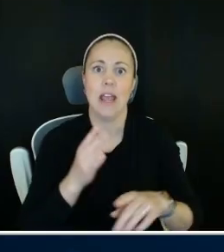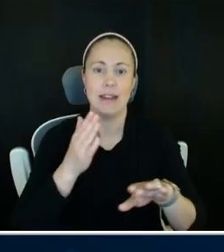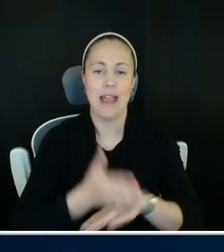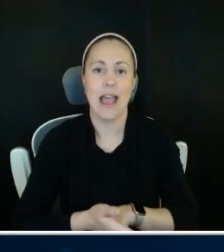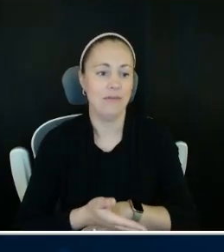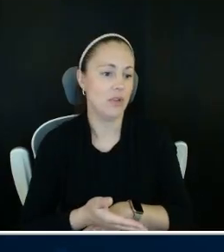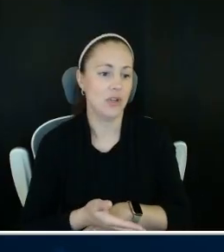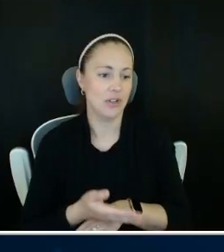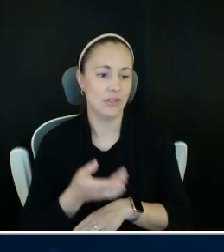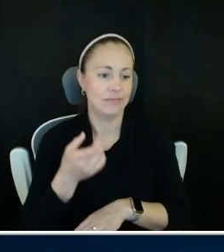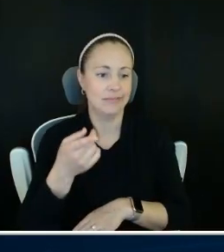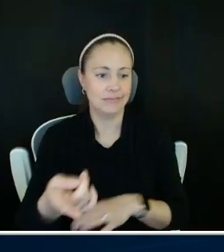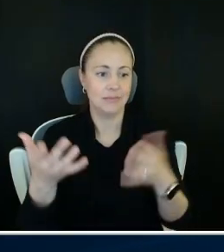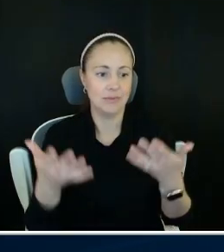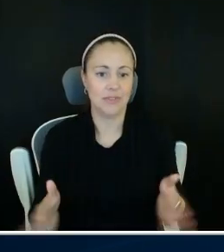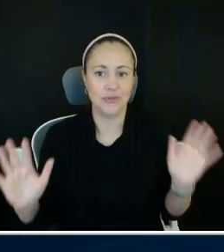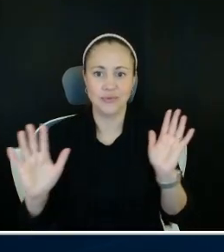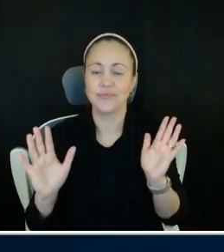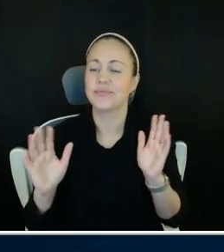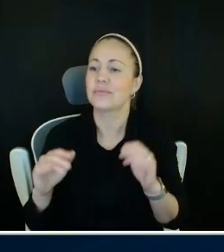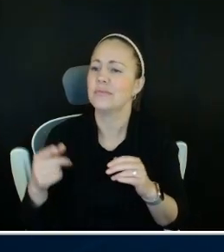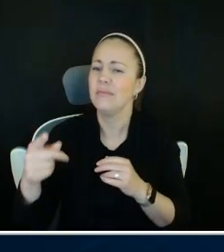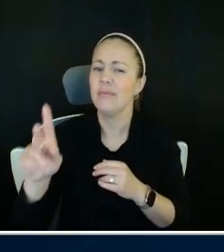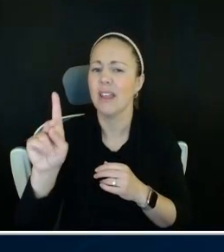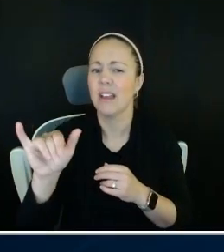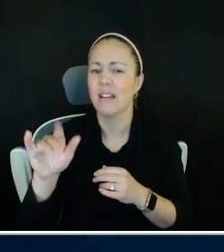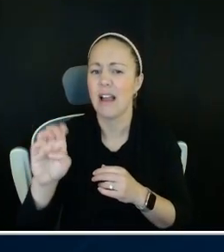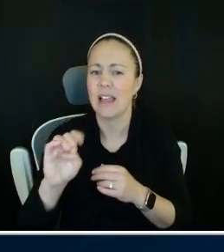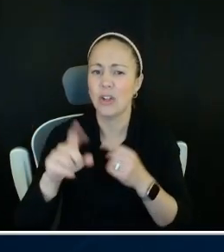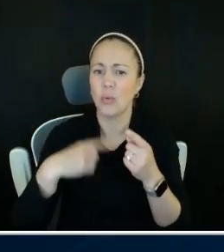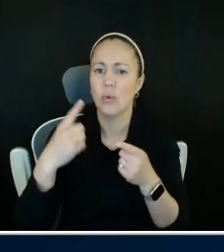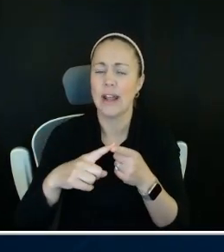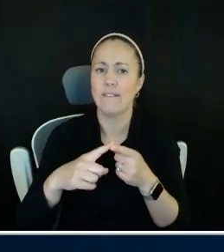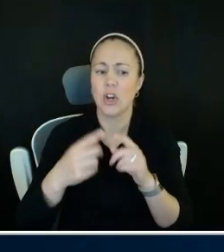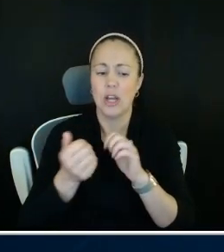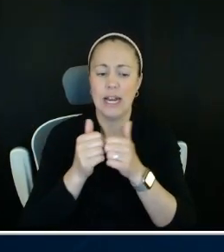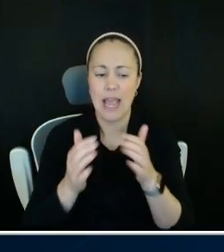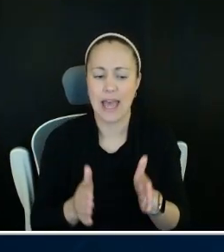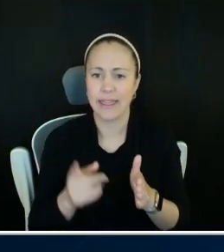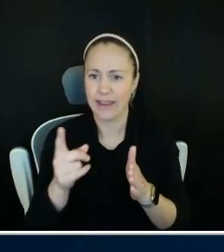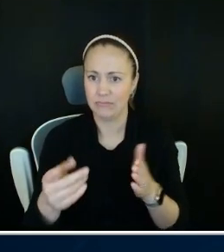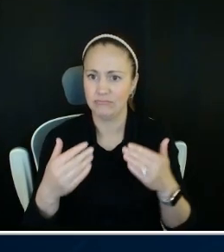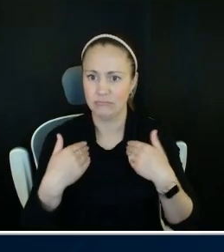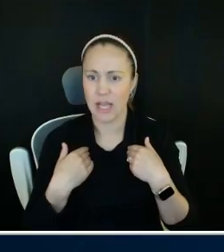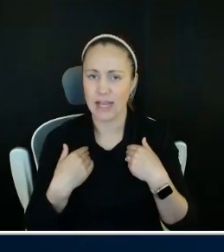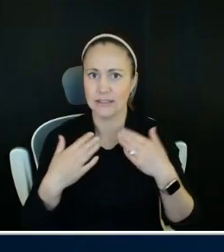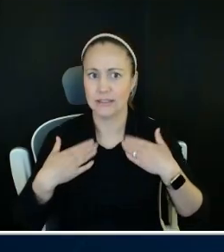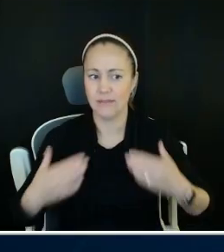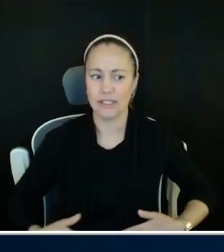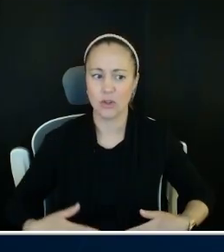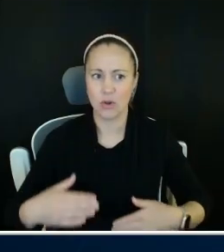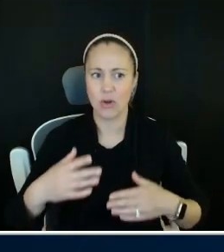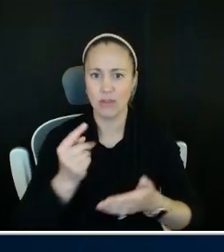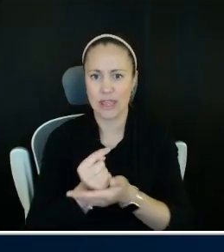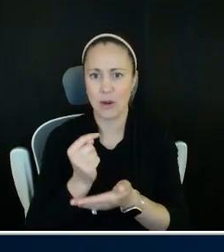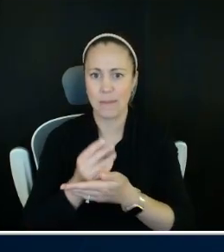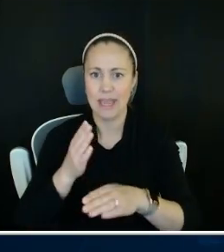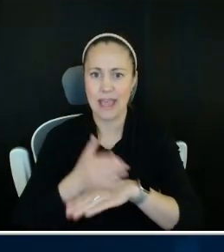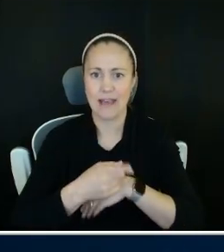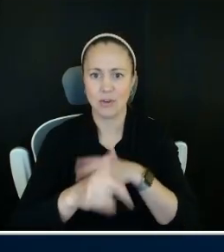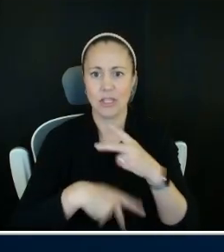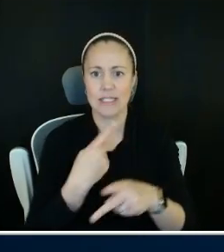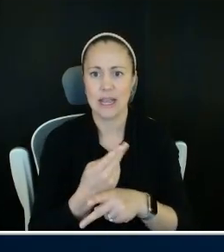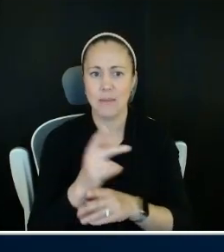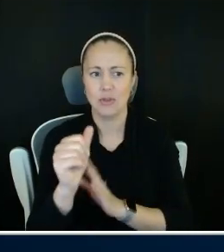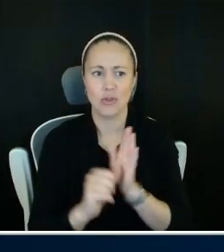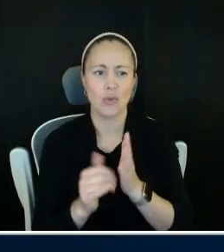care. I want to bring Kyle in. Kyle, when an athlete like Lael comes into physical therapy after this type of surgery, what are those very